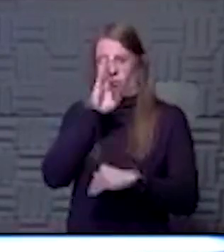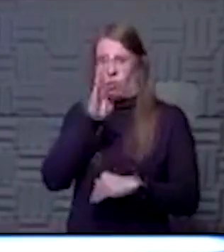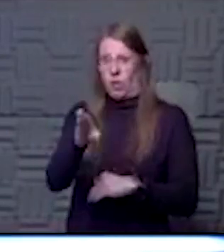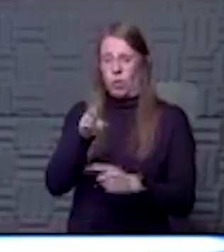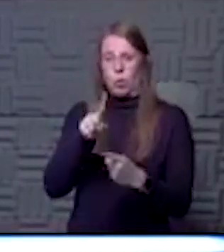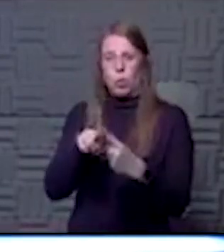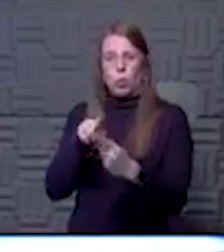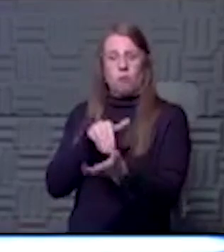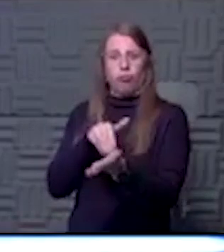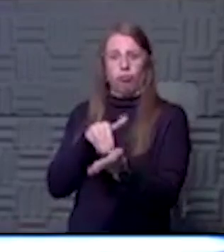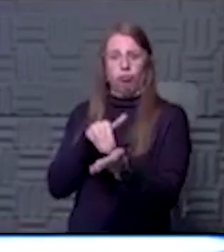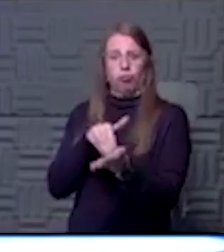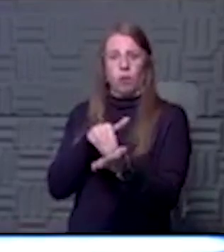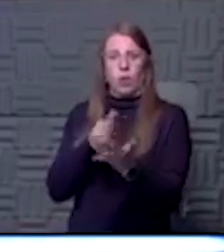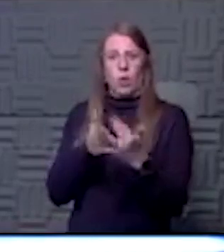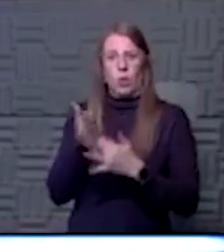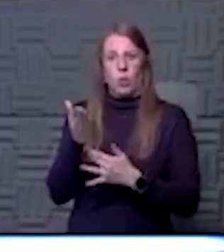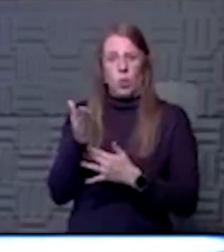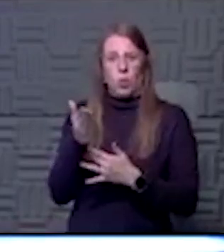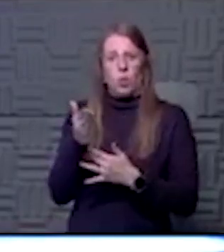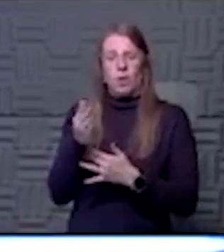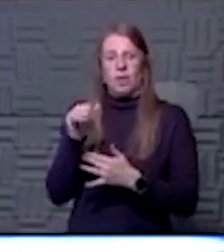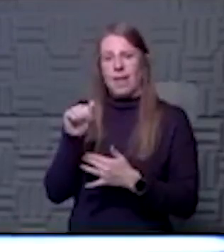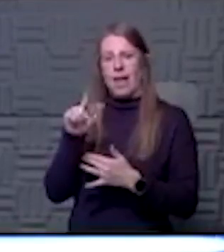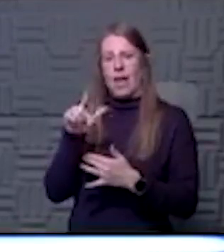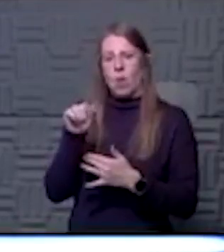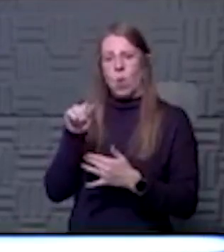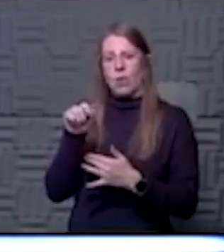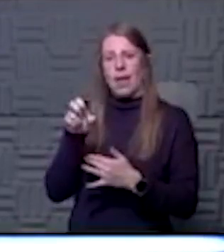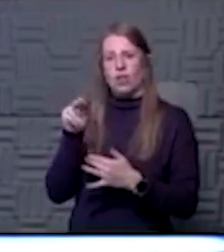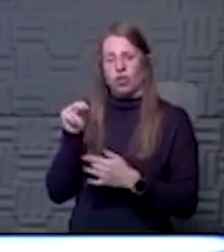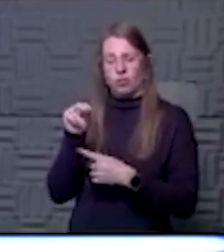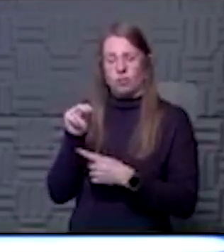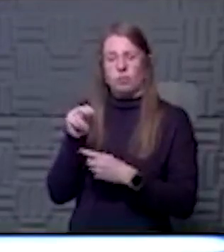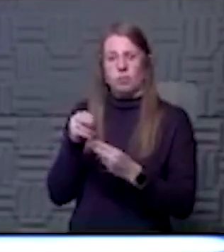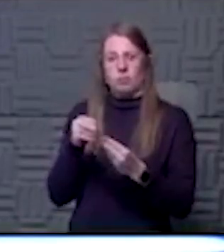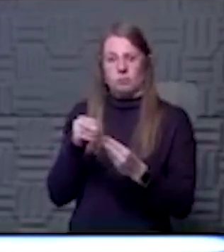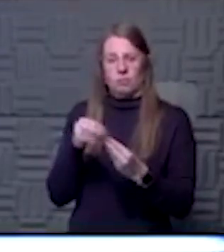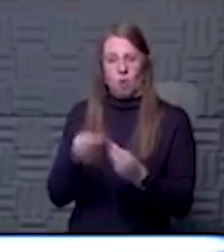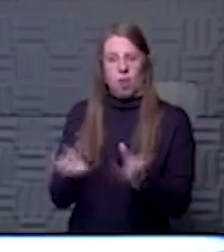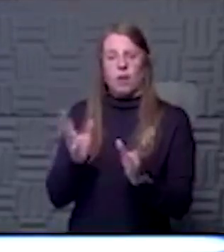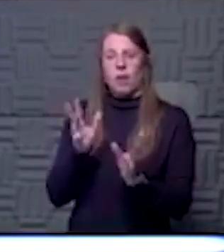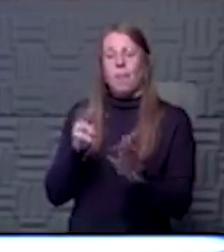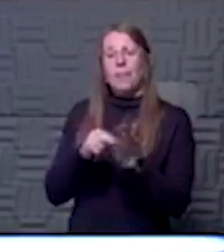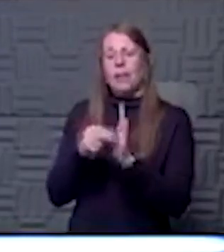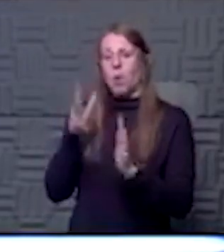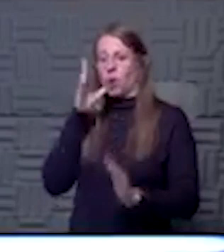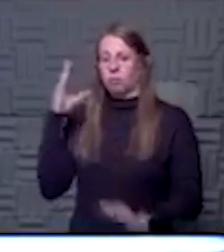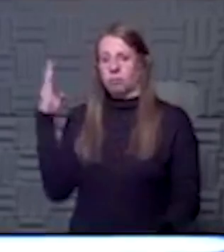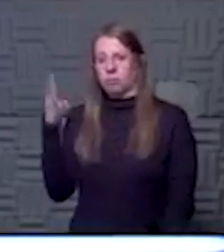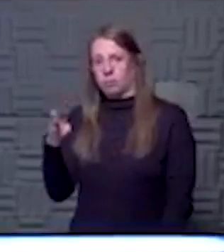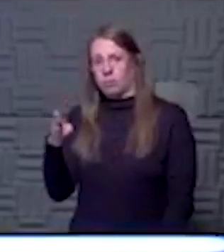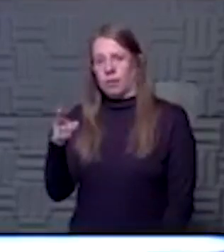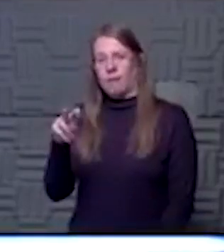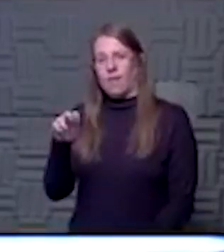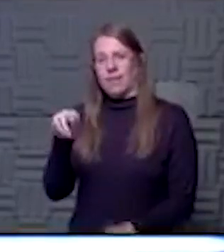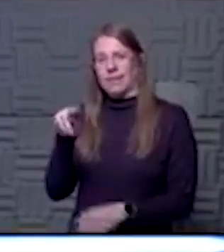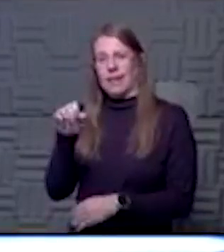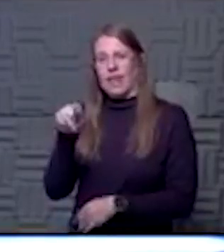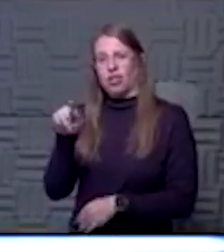providers through the allocation process. So instead of going through McKesson, it'll go directly out to the vaccination